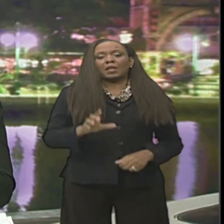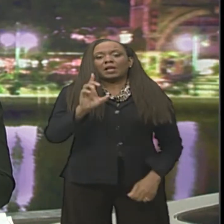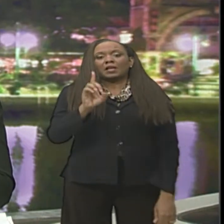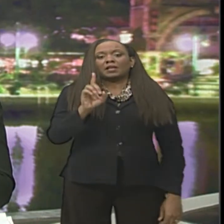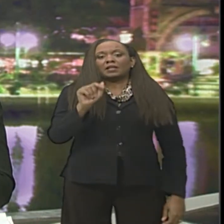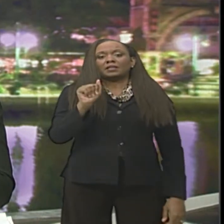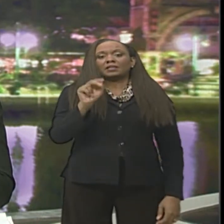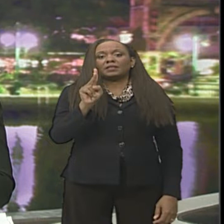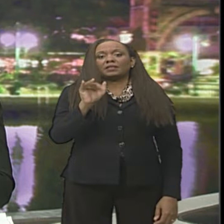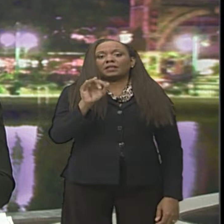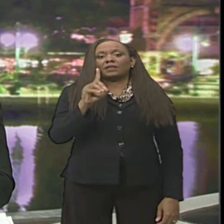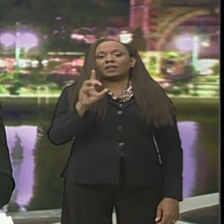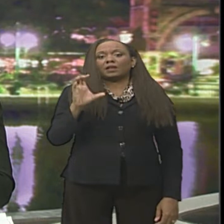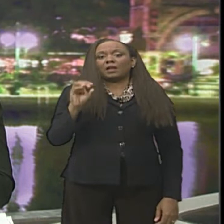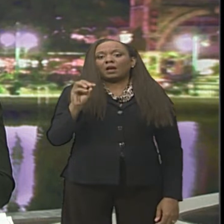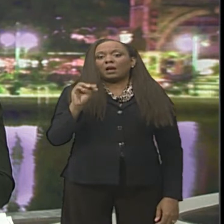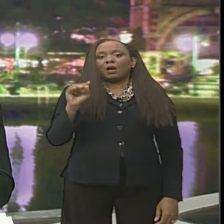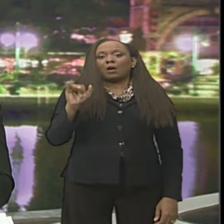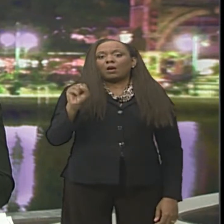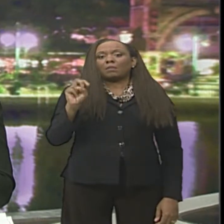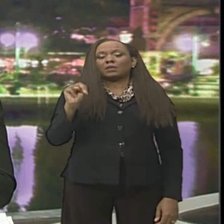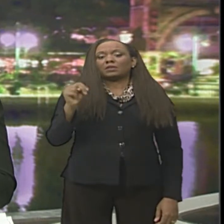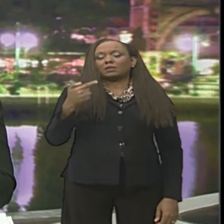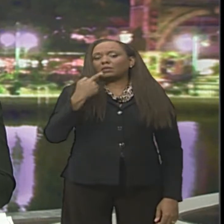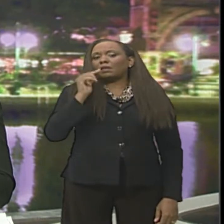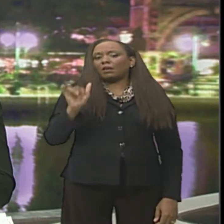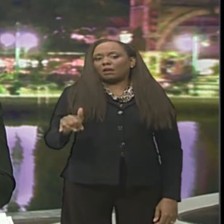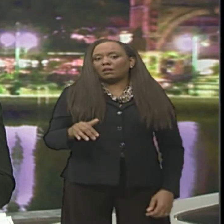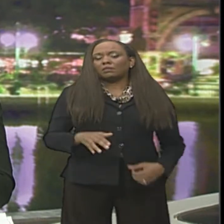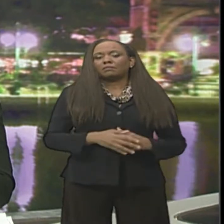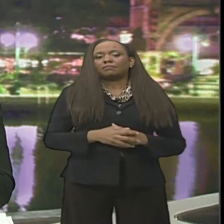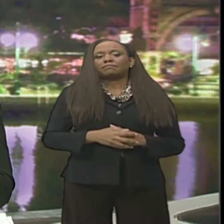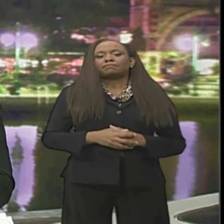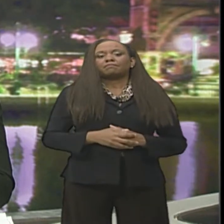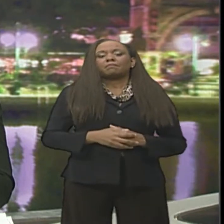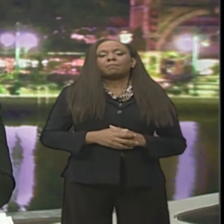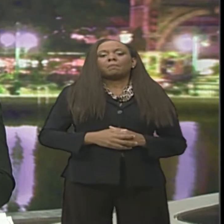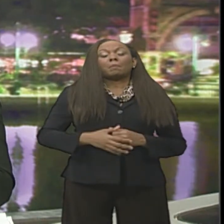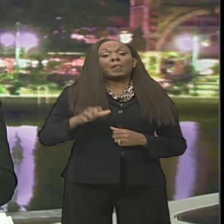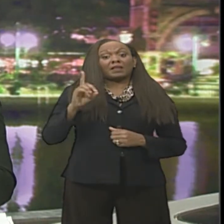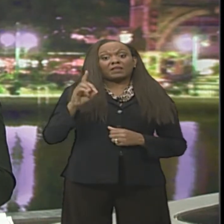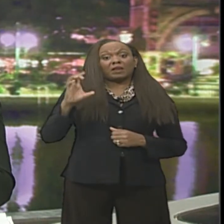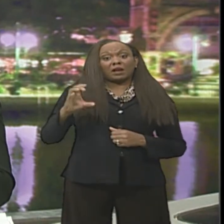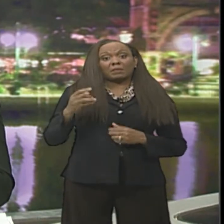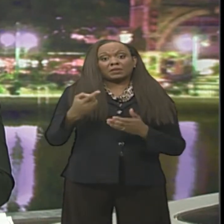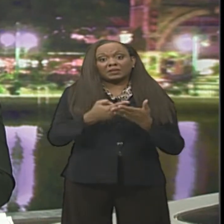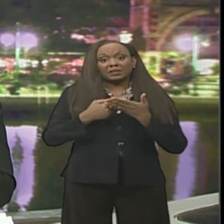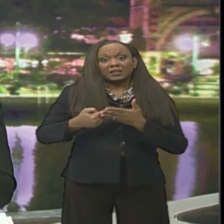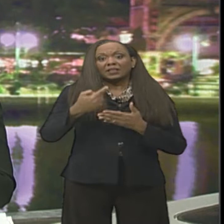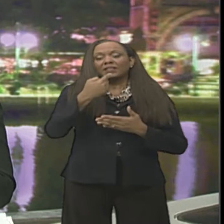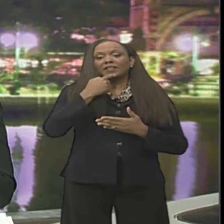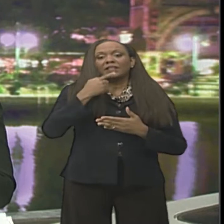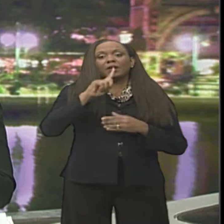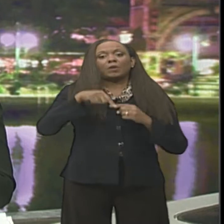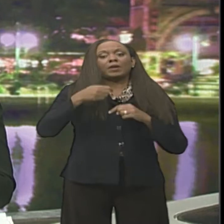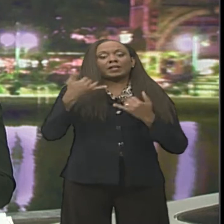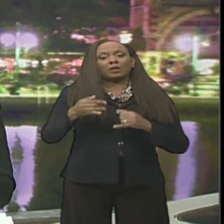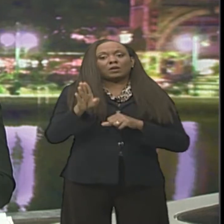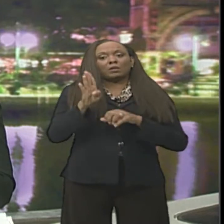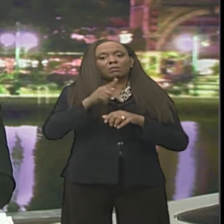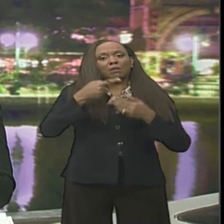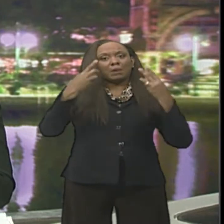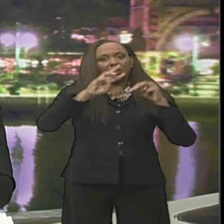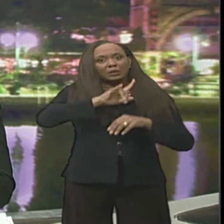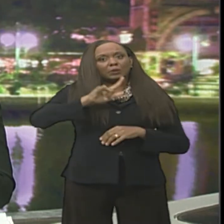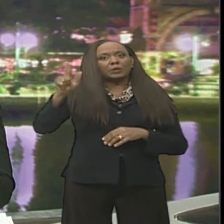describing the presence of Prime Minister Mia Motley at last week's Heads of Government conference as a breath of fresh air.